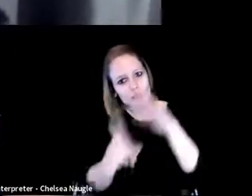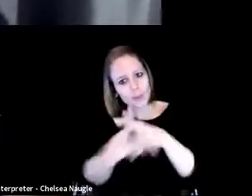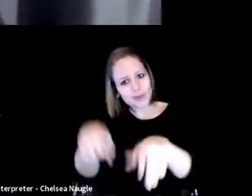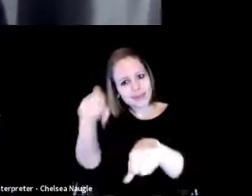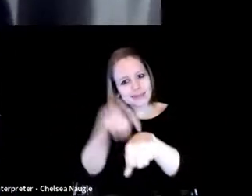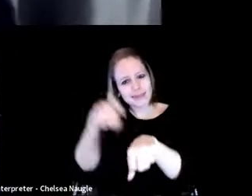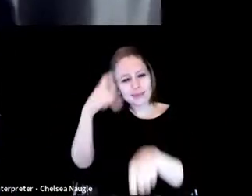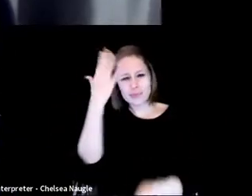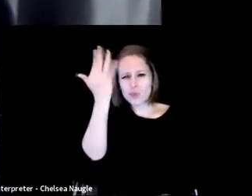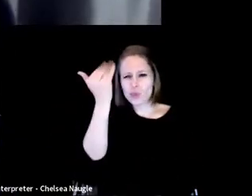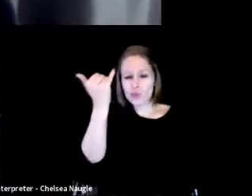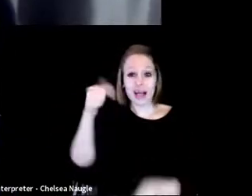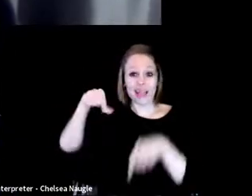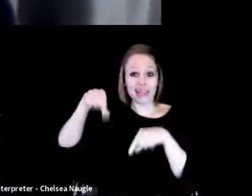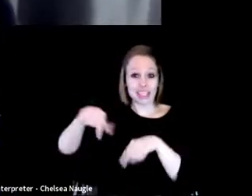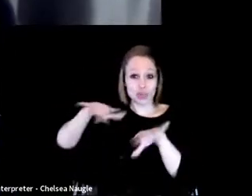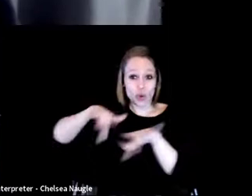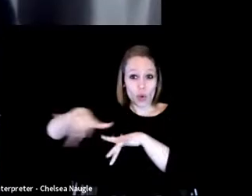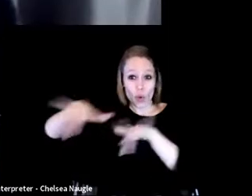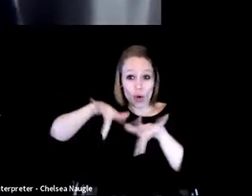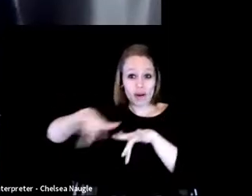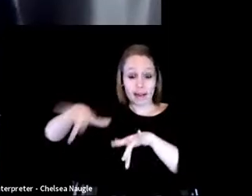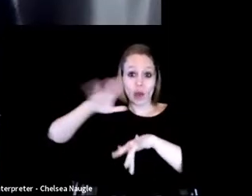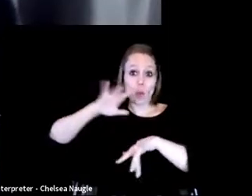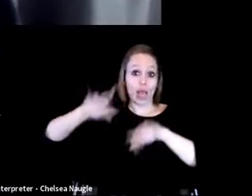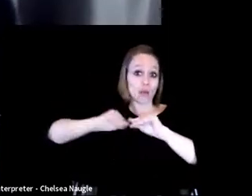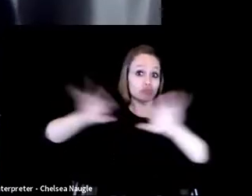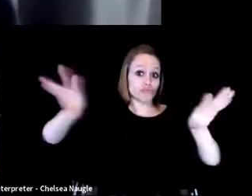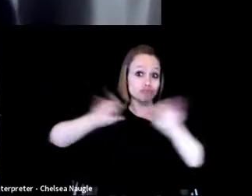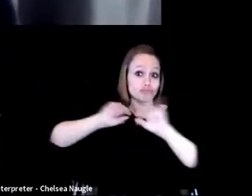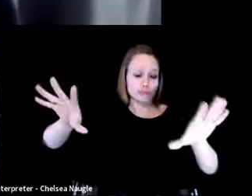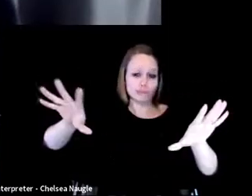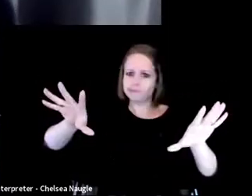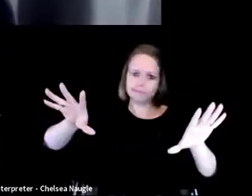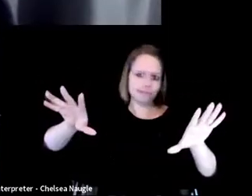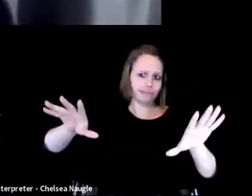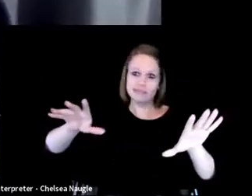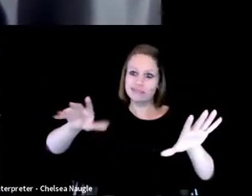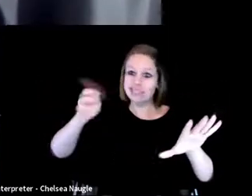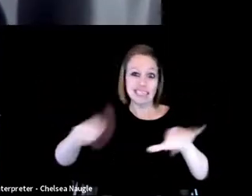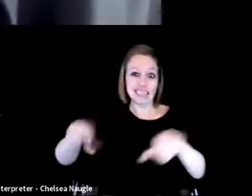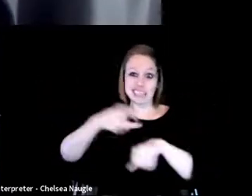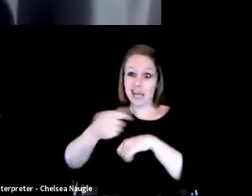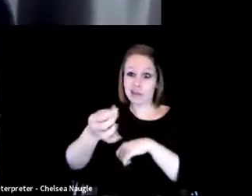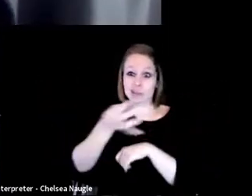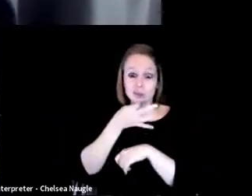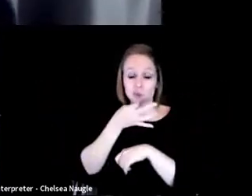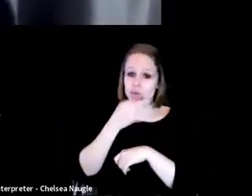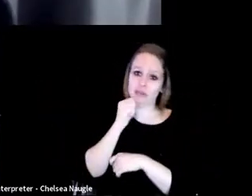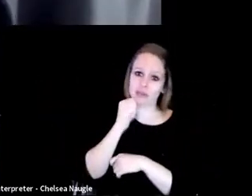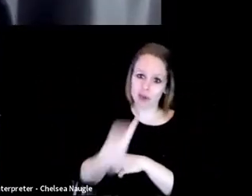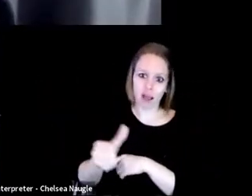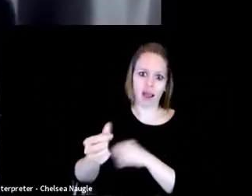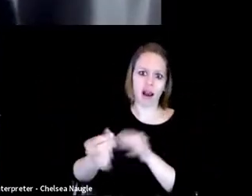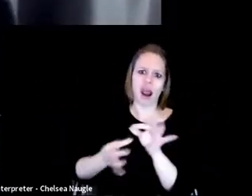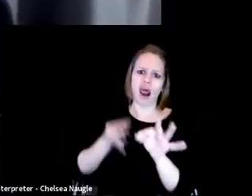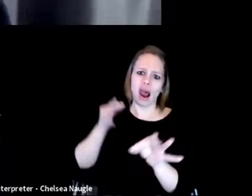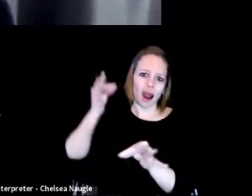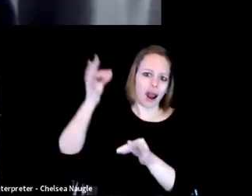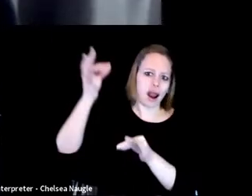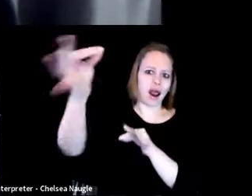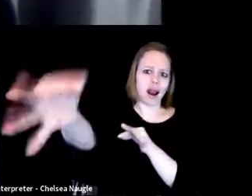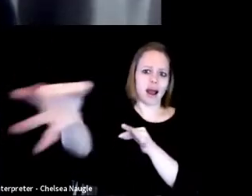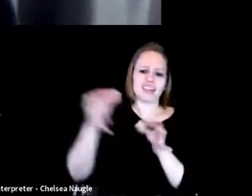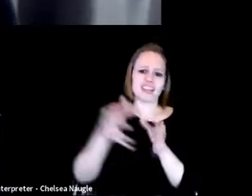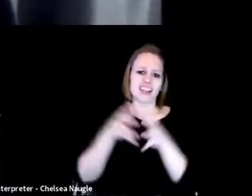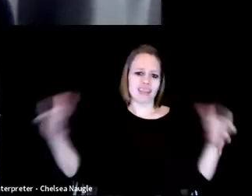will not be sending these recordings out, not for a while. We have a lot of work to do on them. There's a lot of